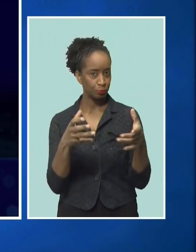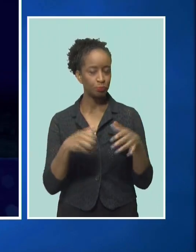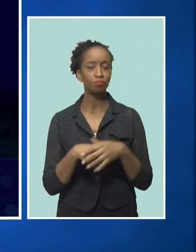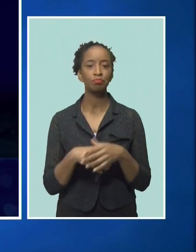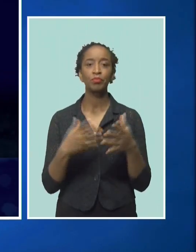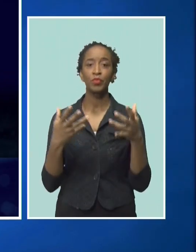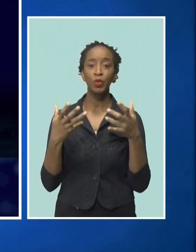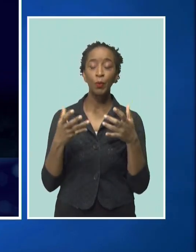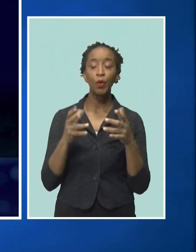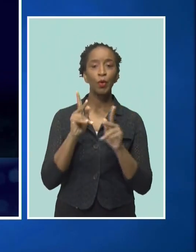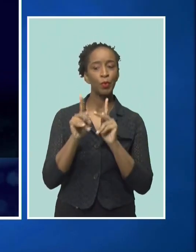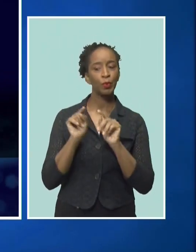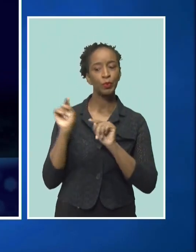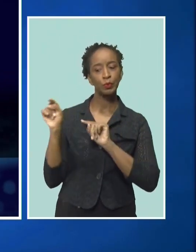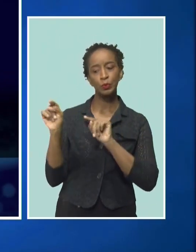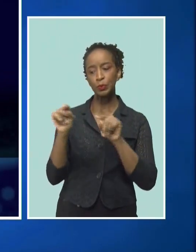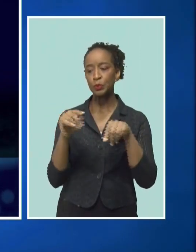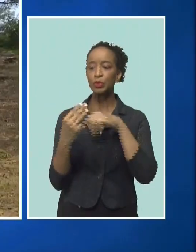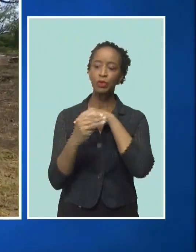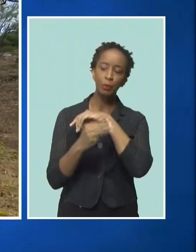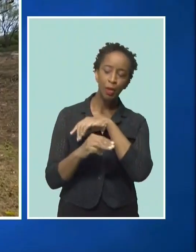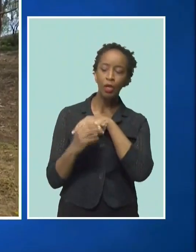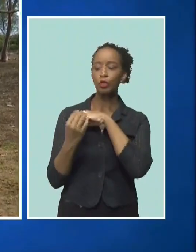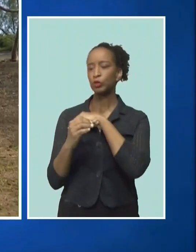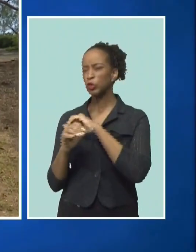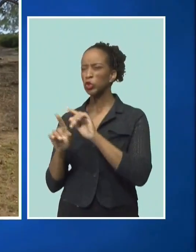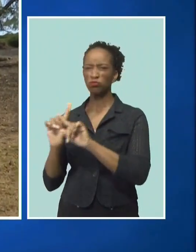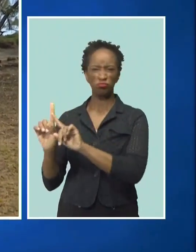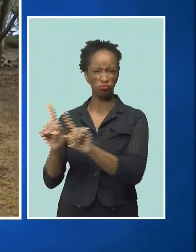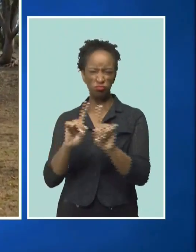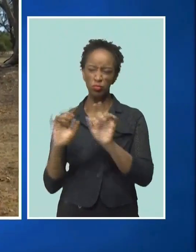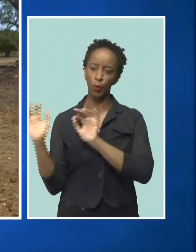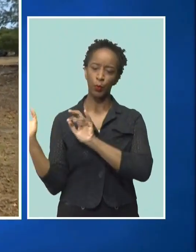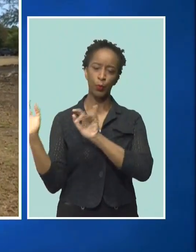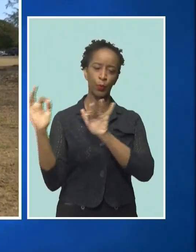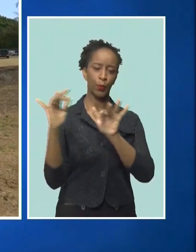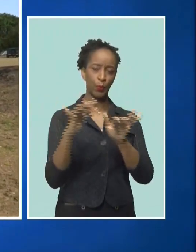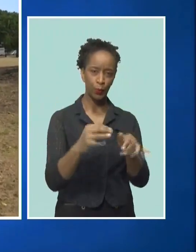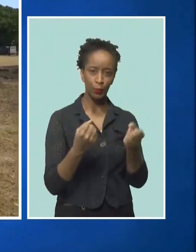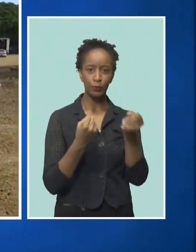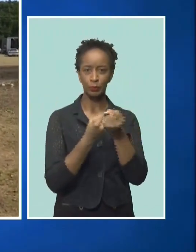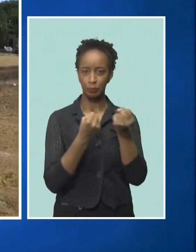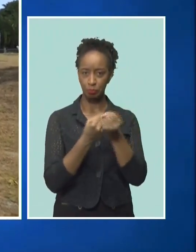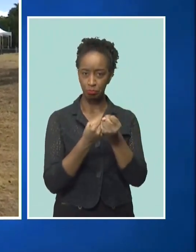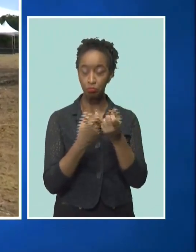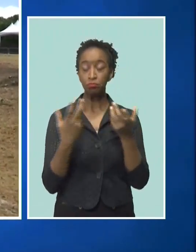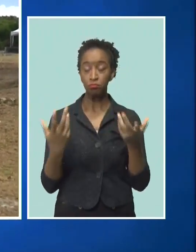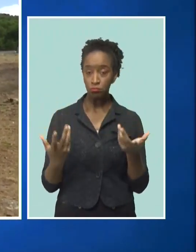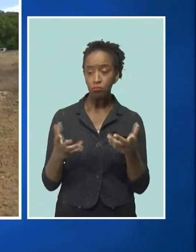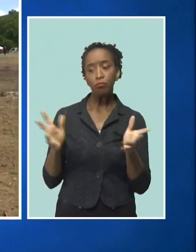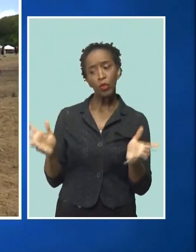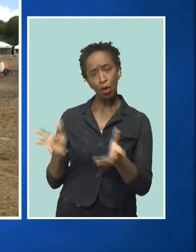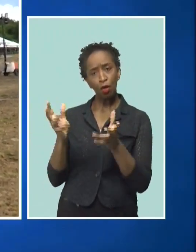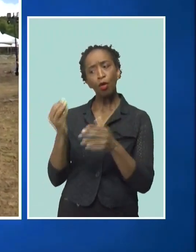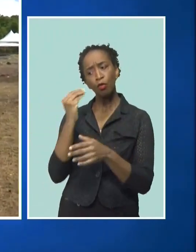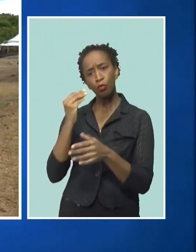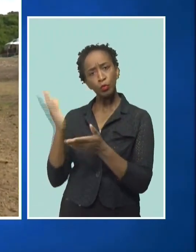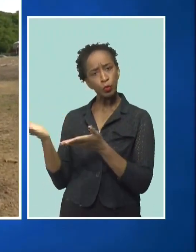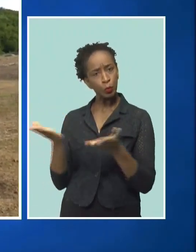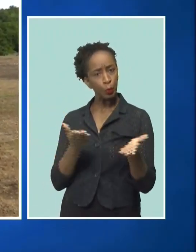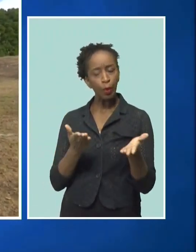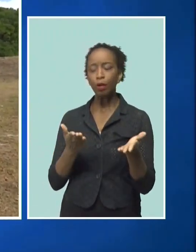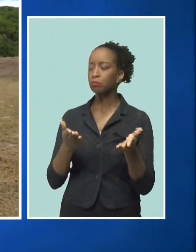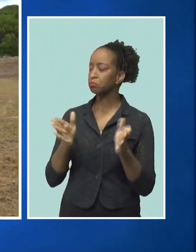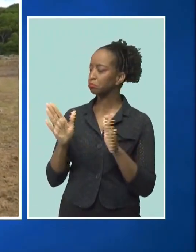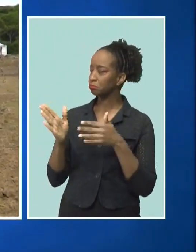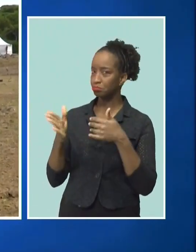to give them the support. He says while people are encouraged to walk with their picnic baskets, there will be lots of food and